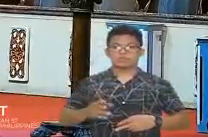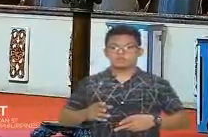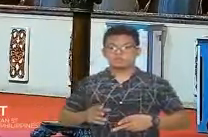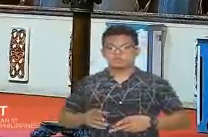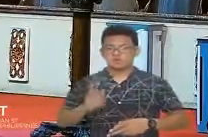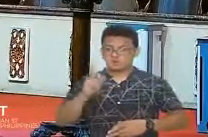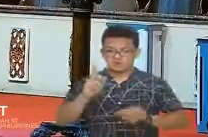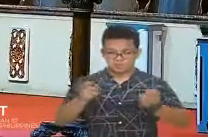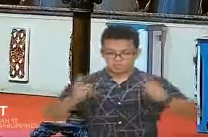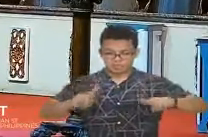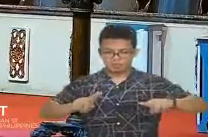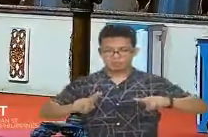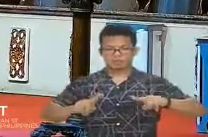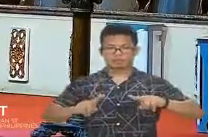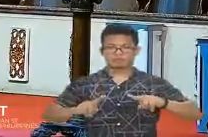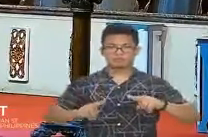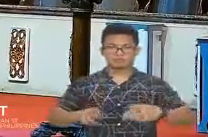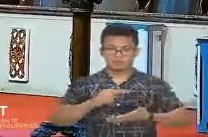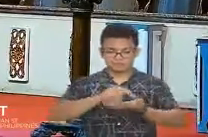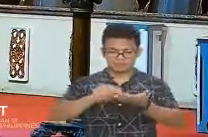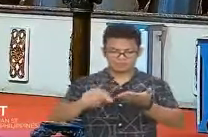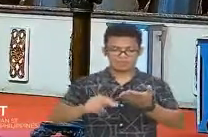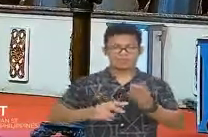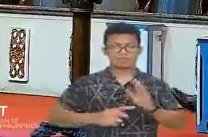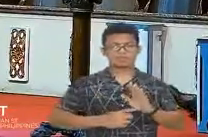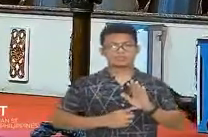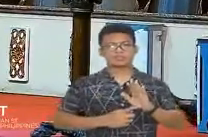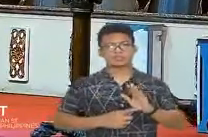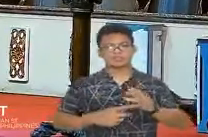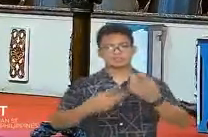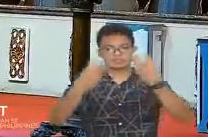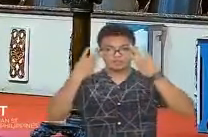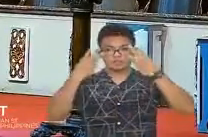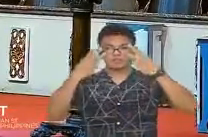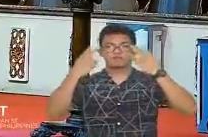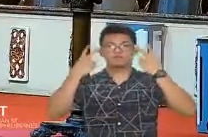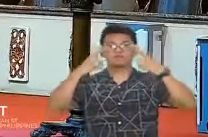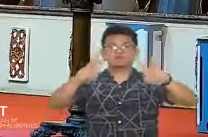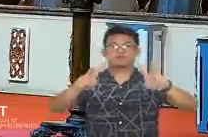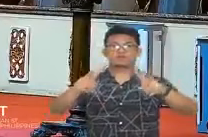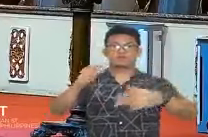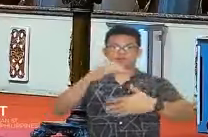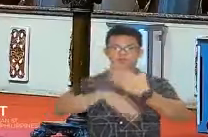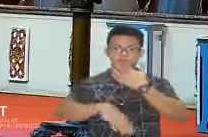The view is beautiful in Mount Carmel, the highest mountain.